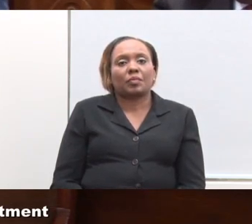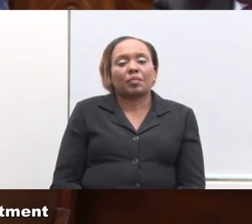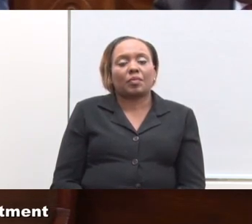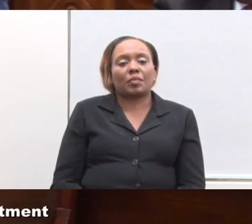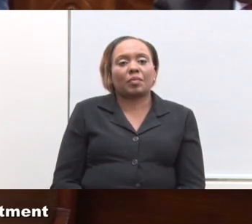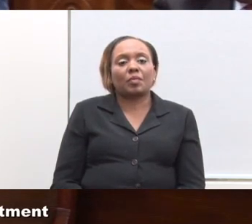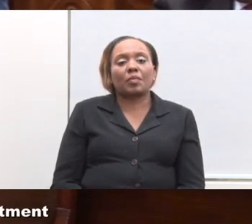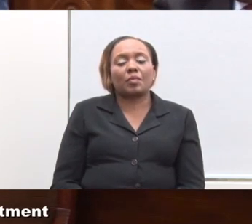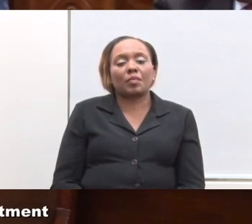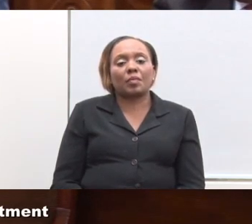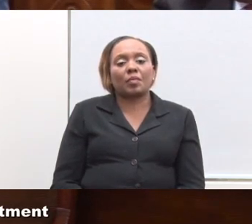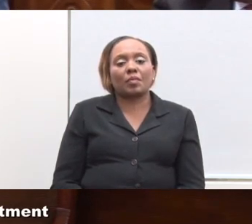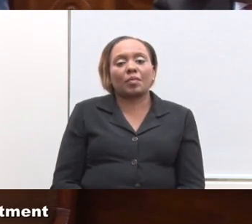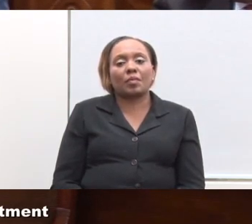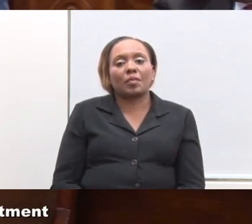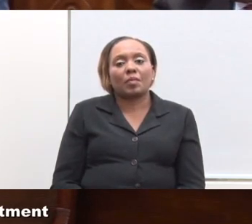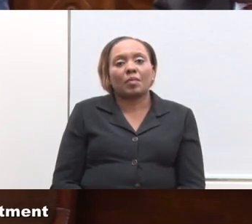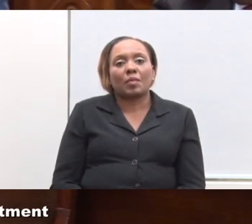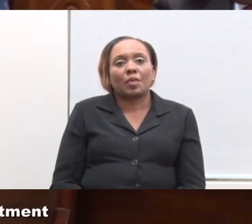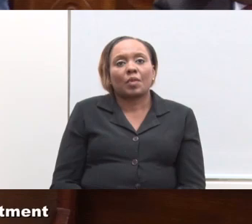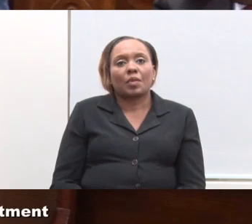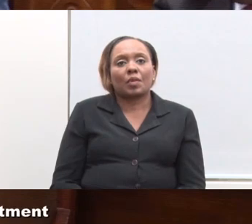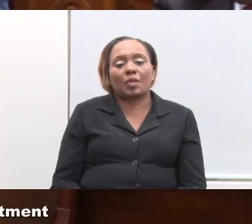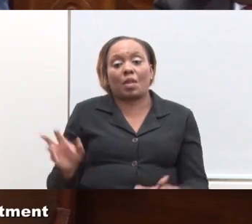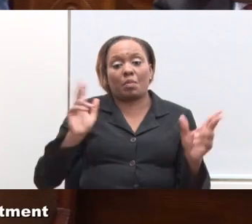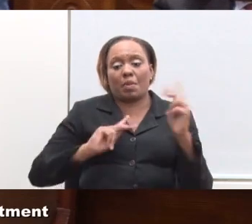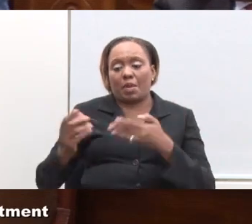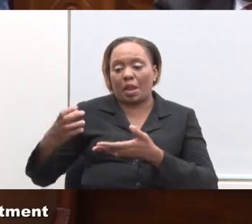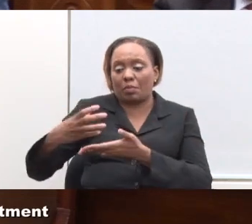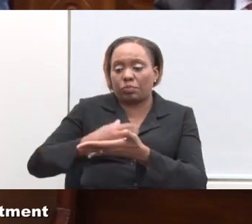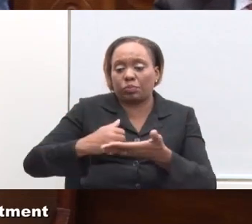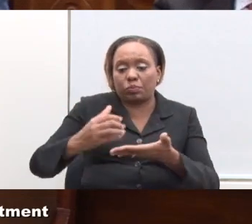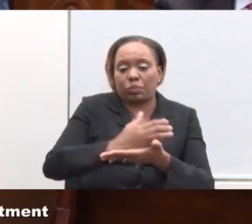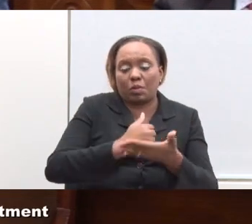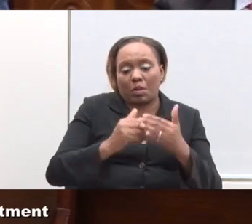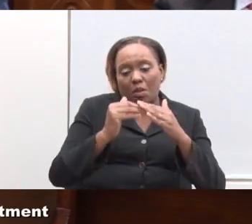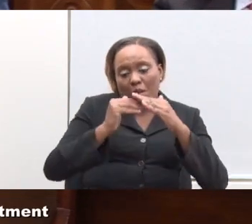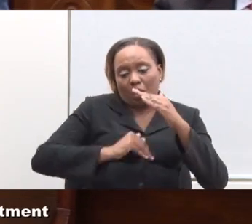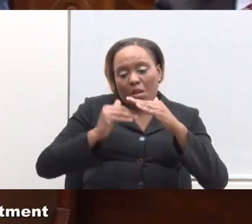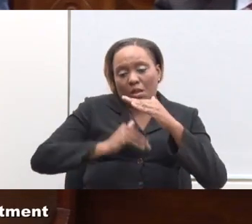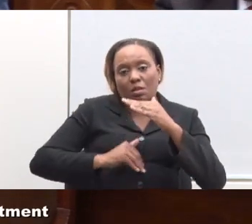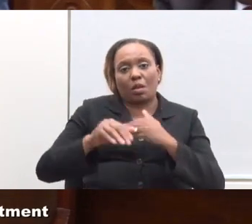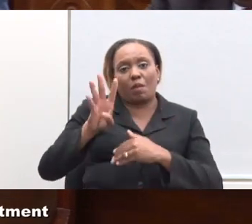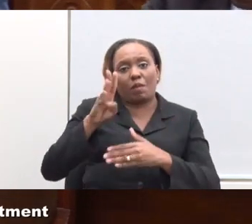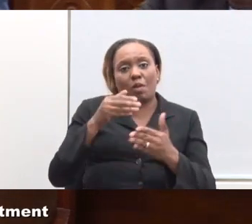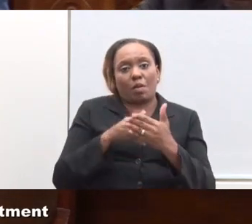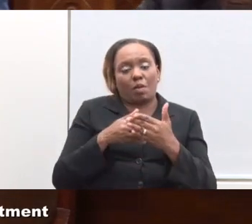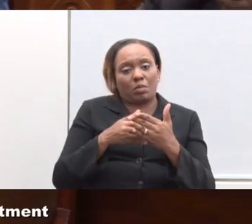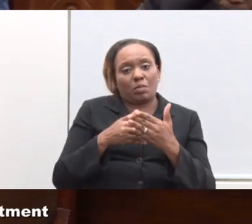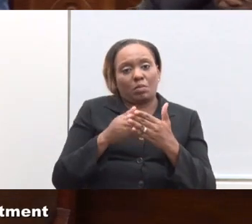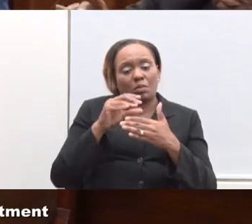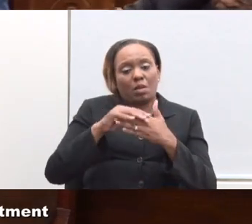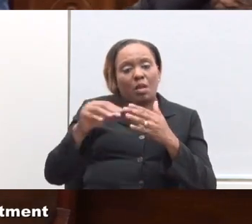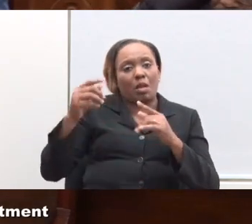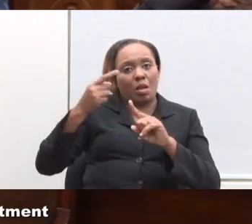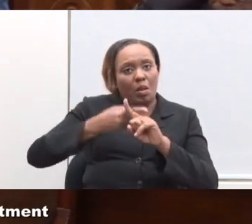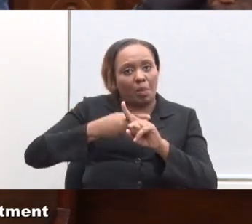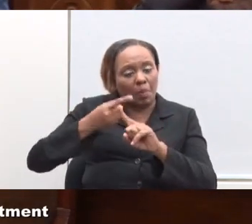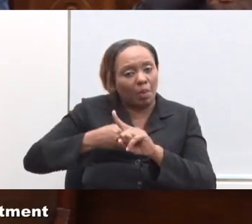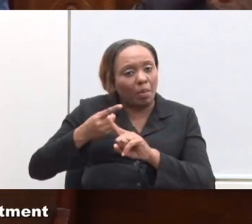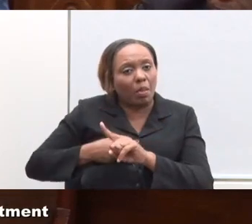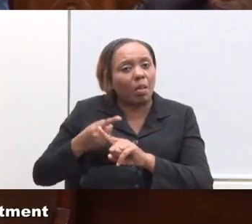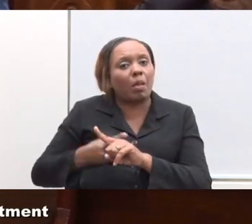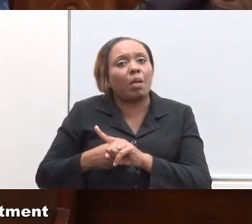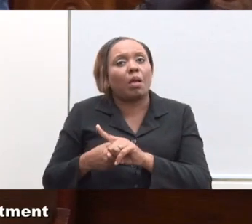generally earning under $4,000 a month in this country, there is no better time for us, even in the midst